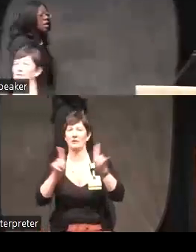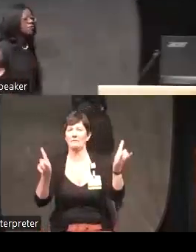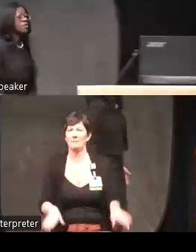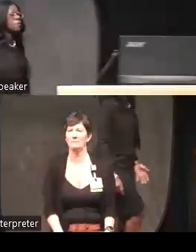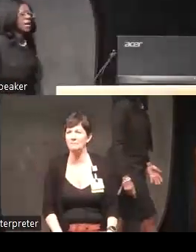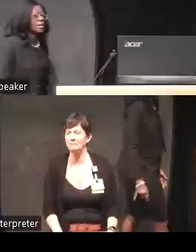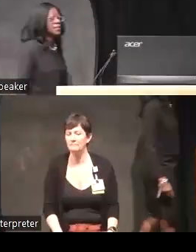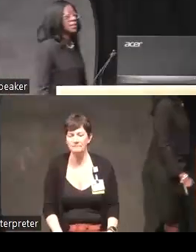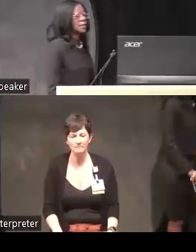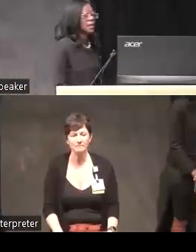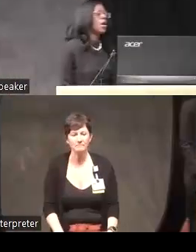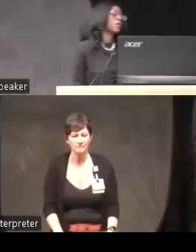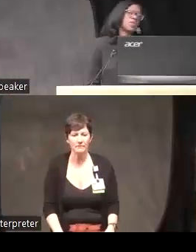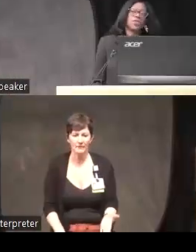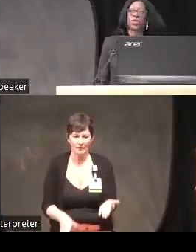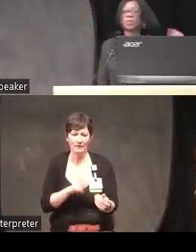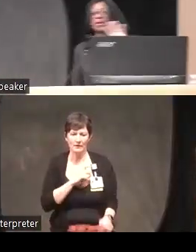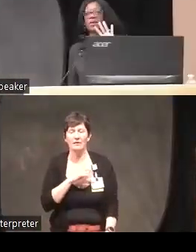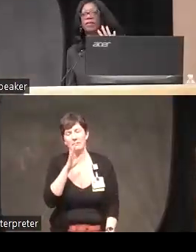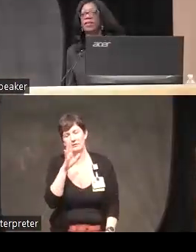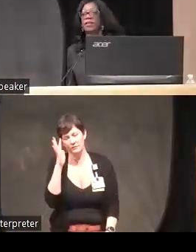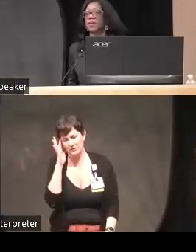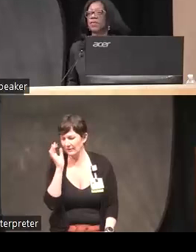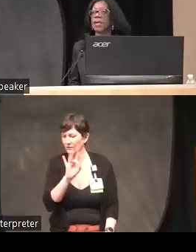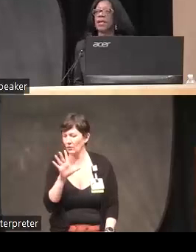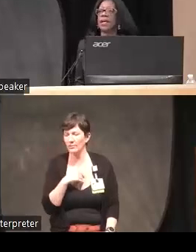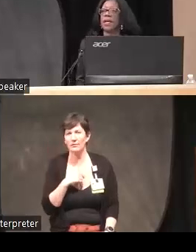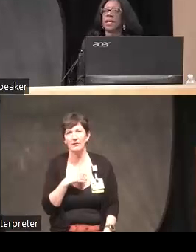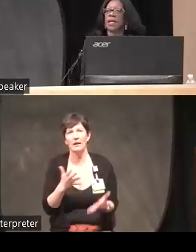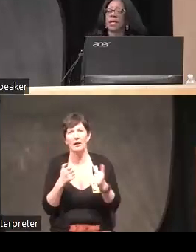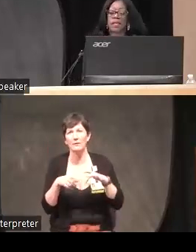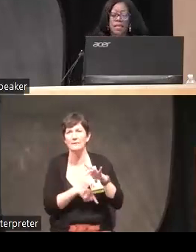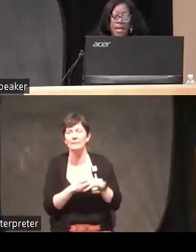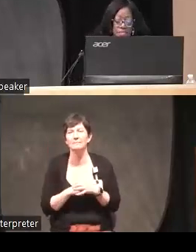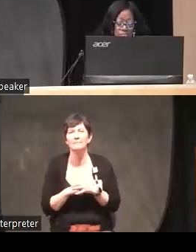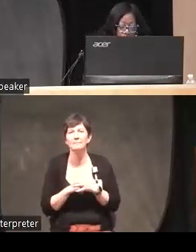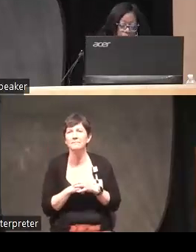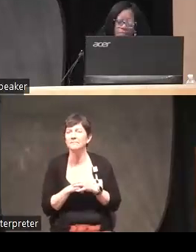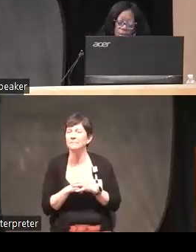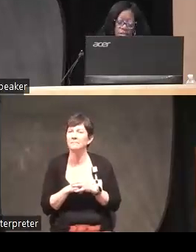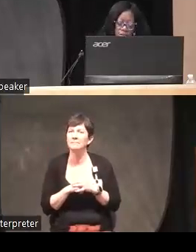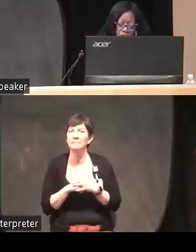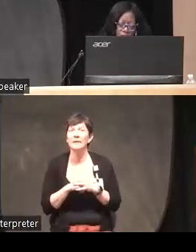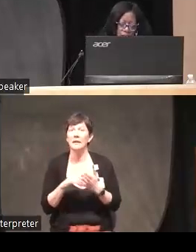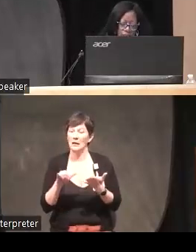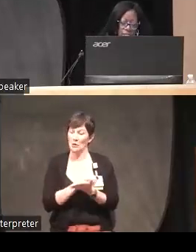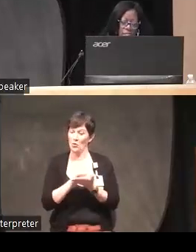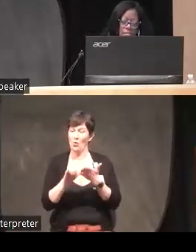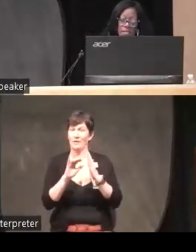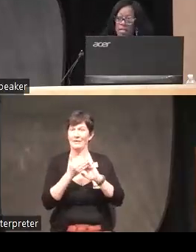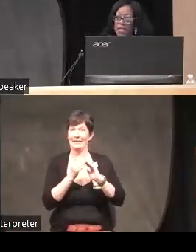Law enforcement bias. Oh, this one's horrible. I don't even want to do this one, right? In the United States, I'm sorry, in New York